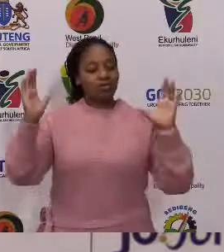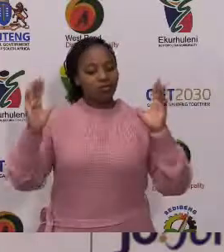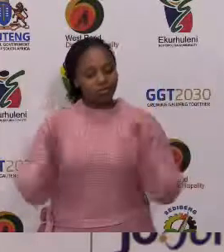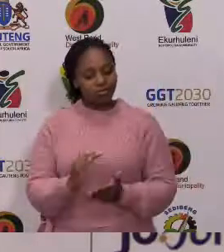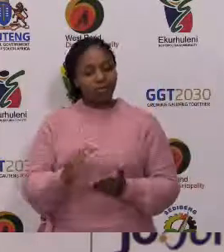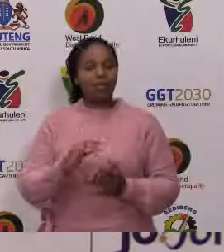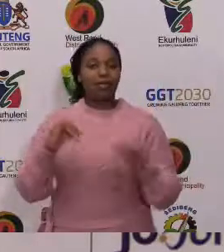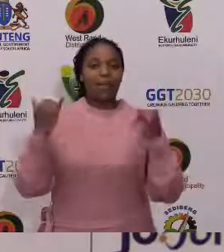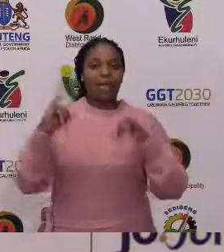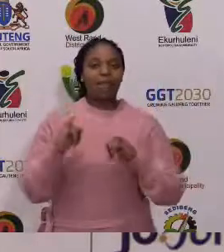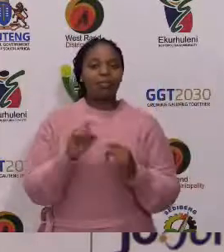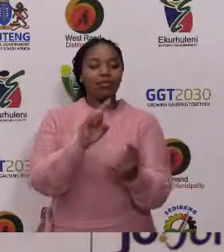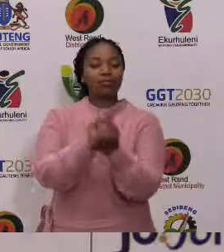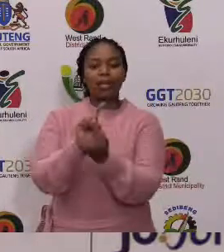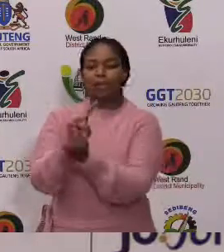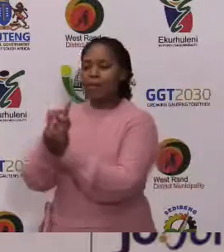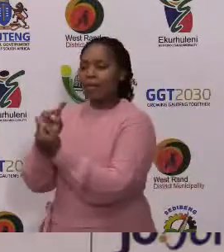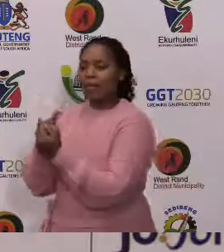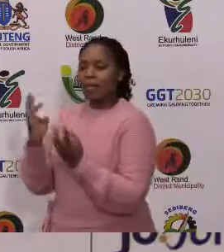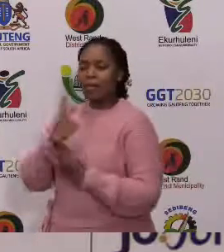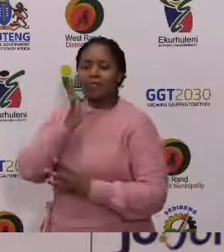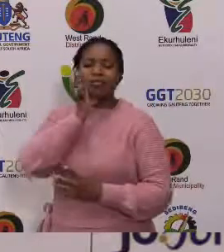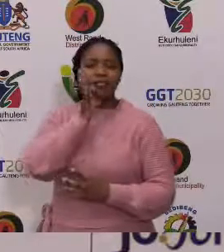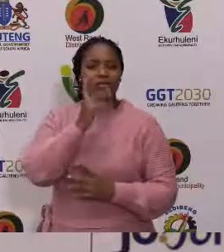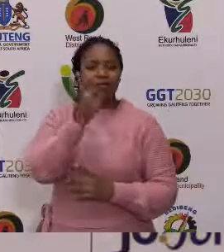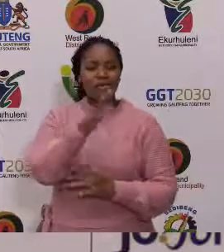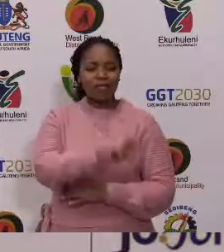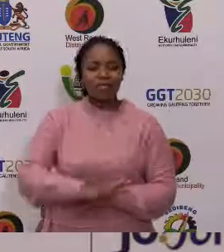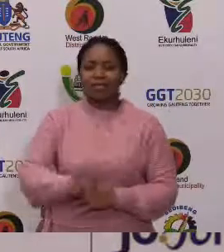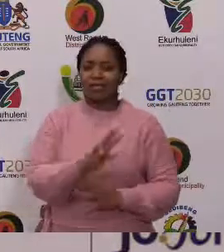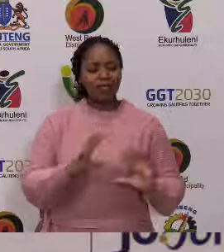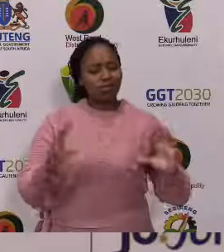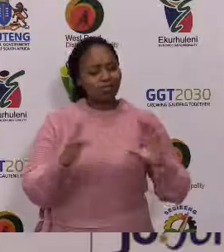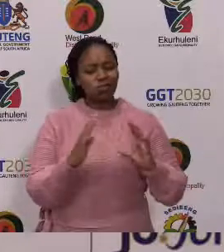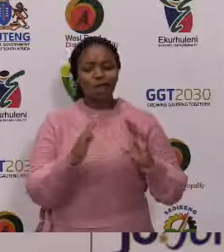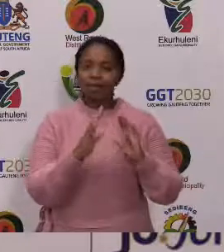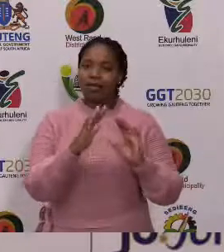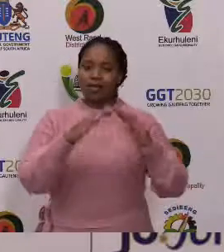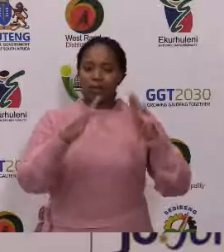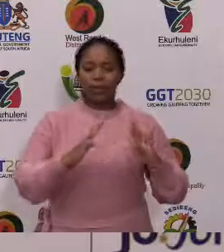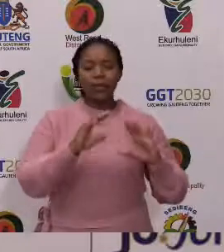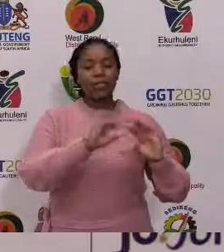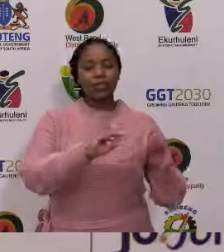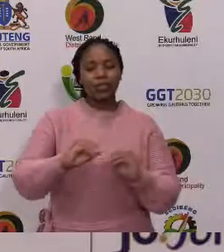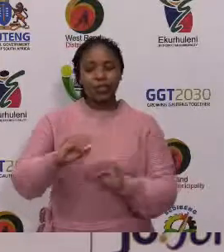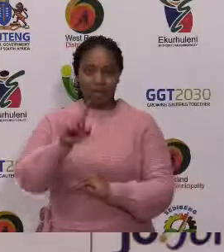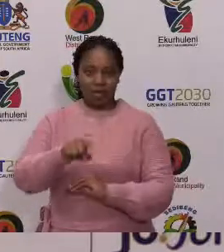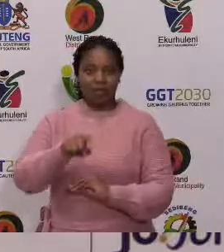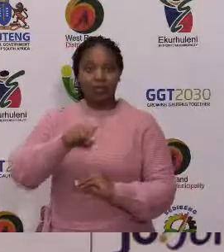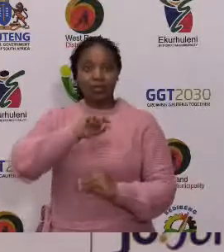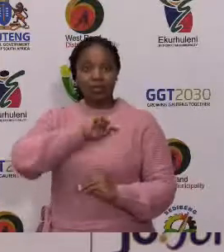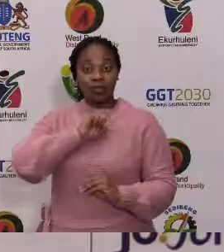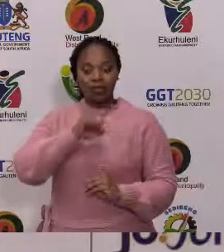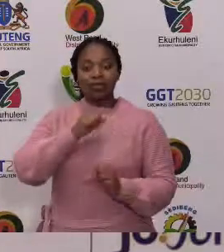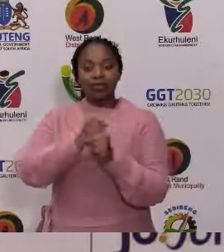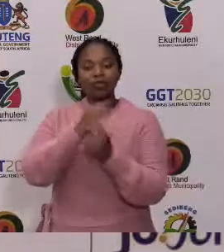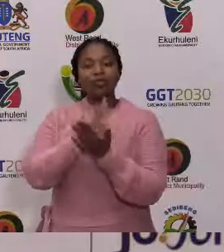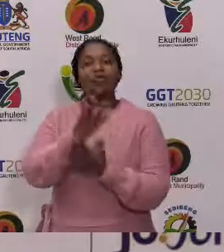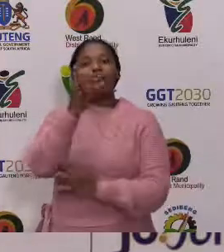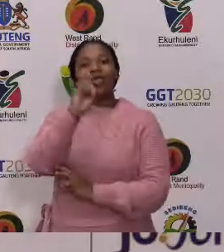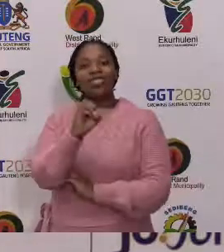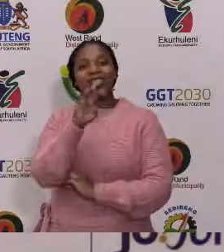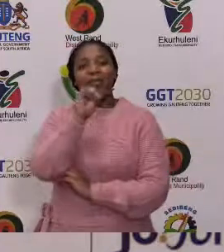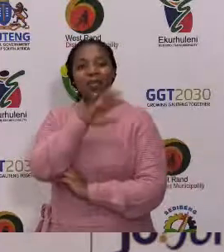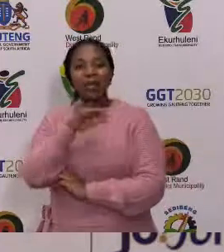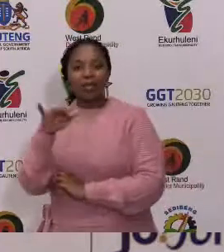the high-risk groups vaccinated. And even if we don't get 40%, or what the target is to get 40 million South Africans